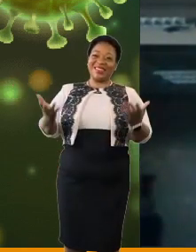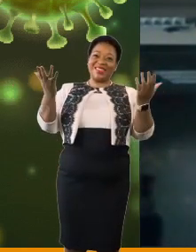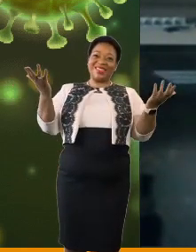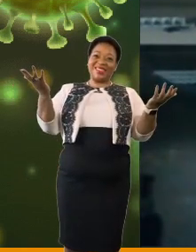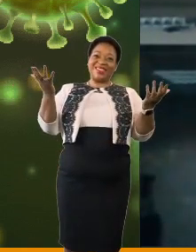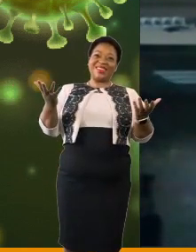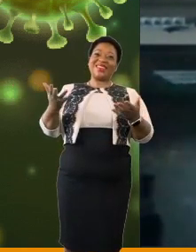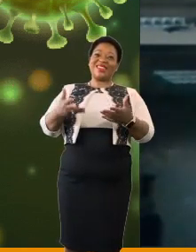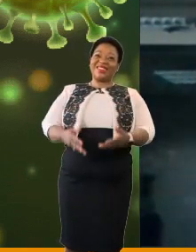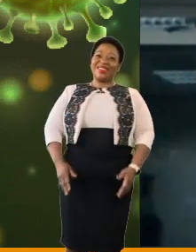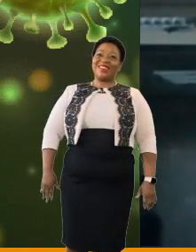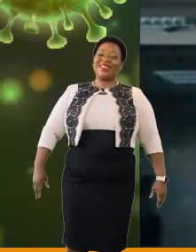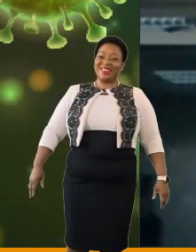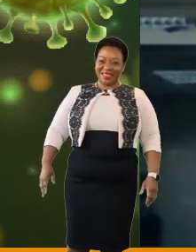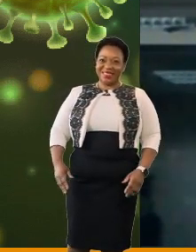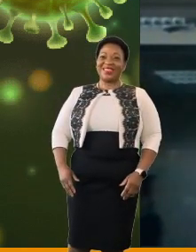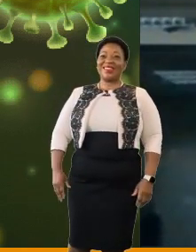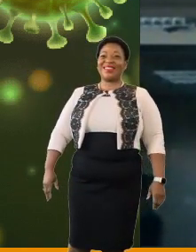other webinars.